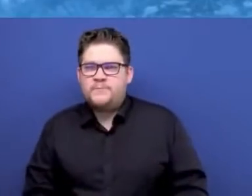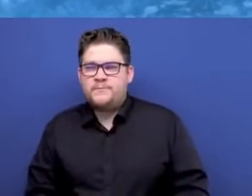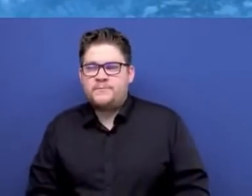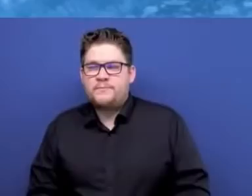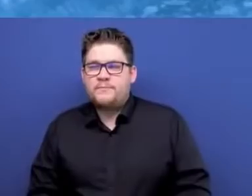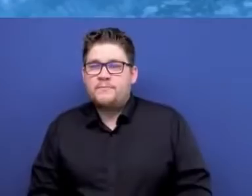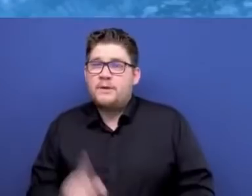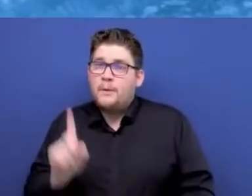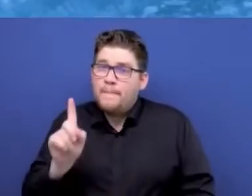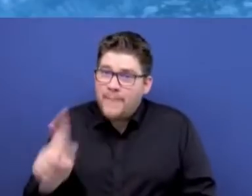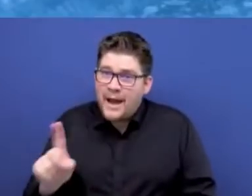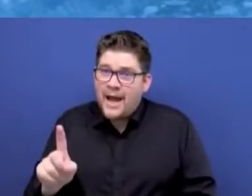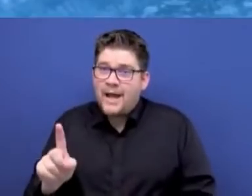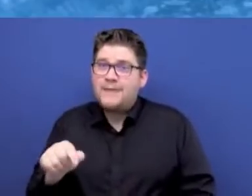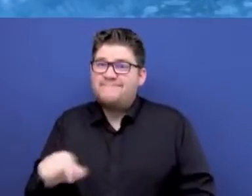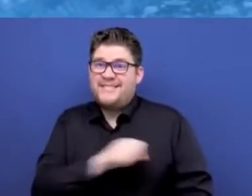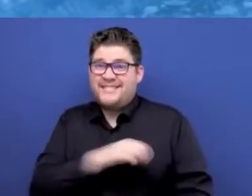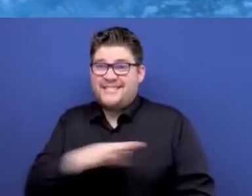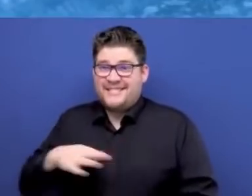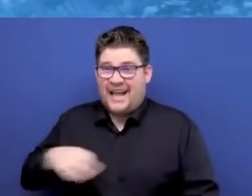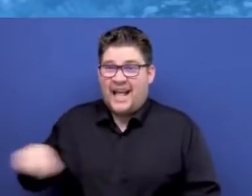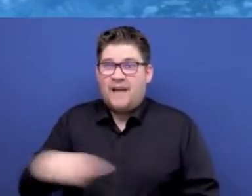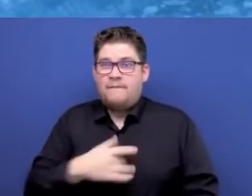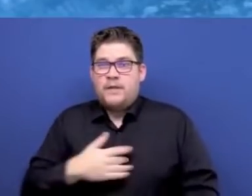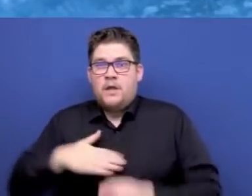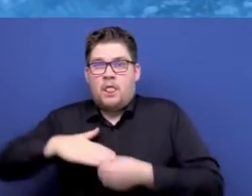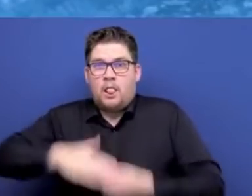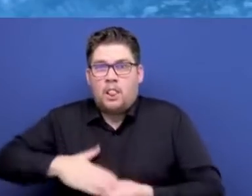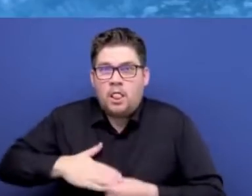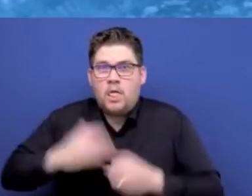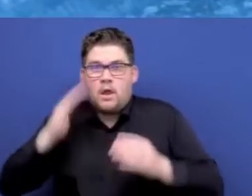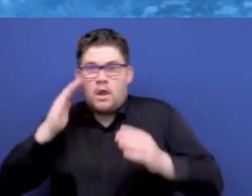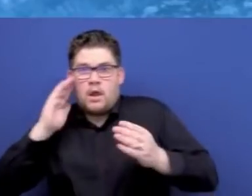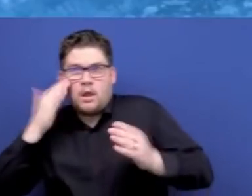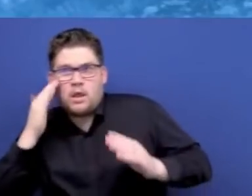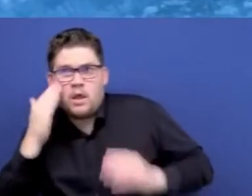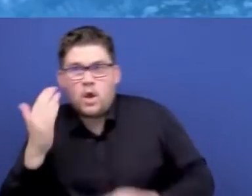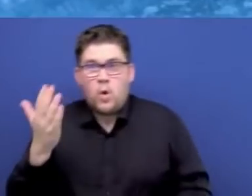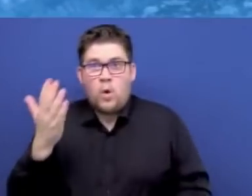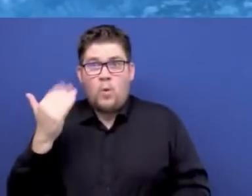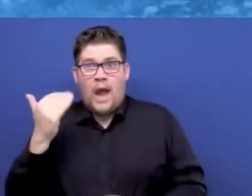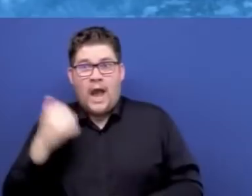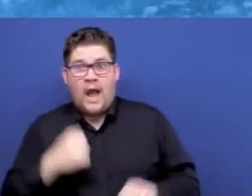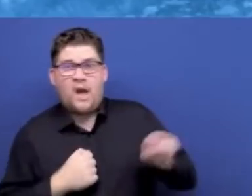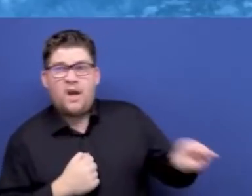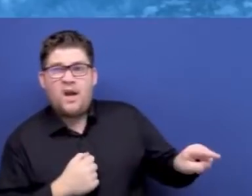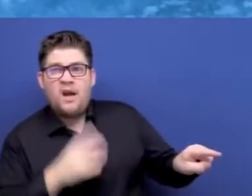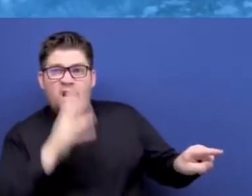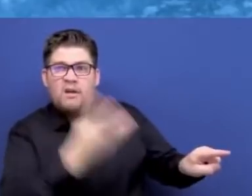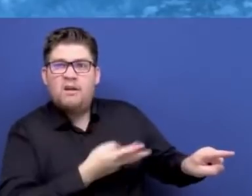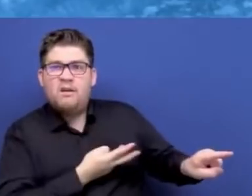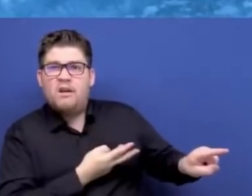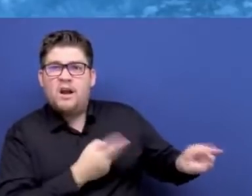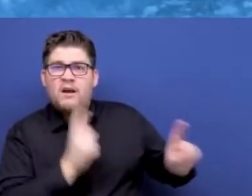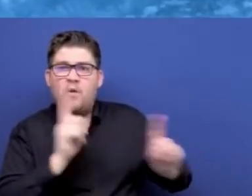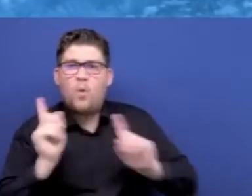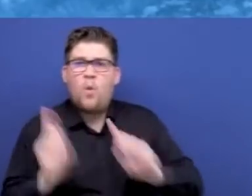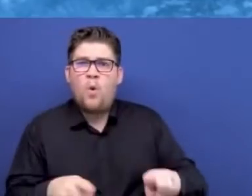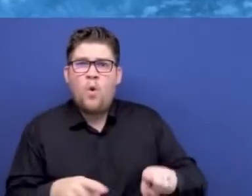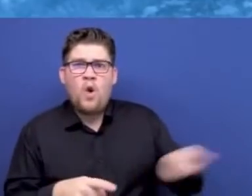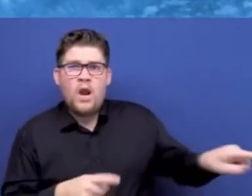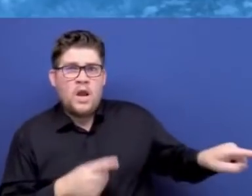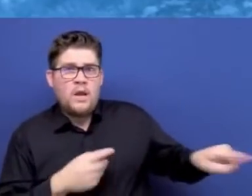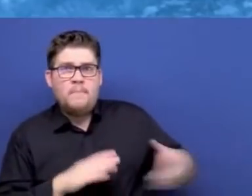have stayed behind and they know that the risk is high. And we definitely communicate that message to the people on the